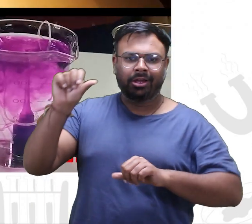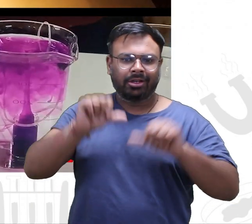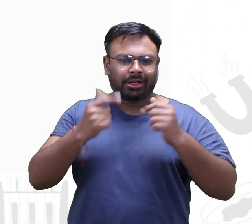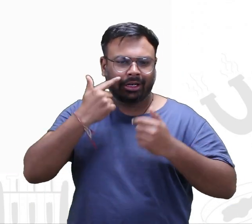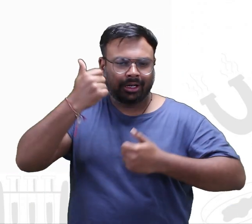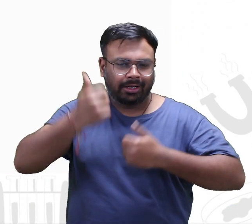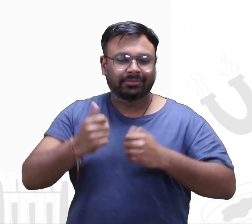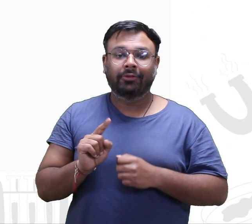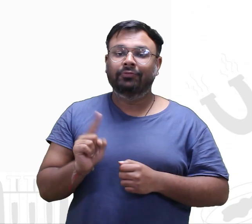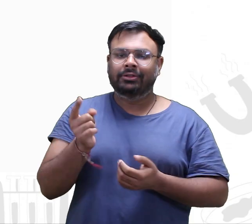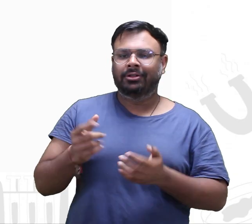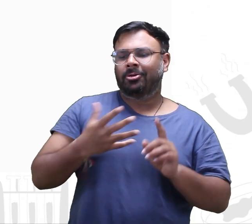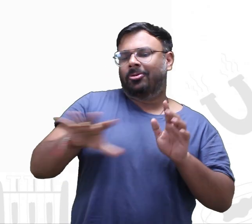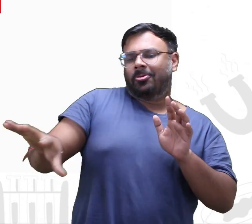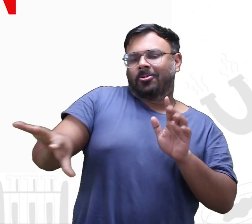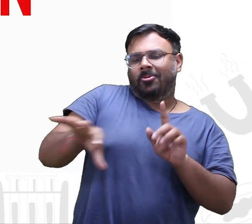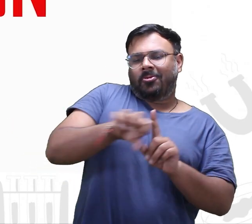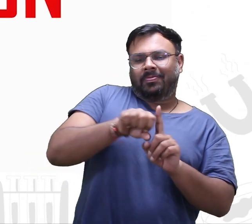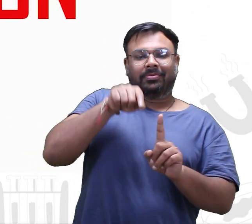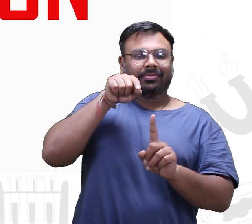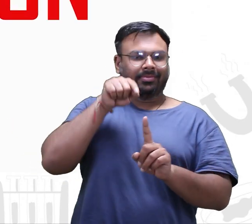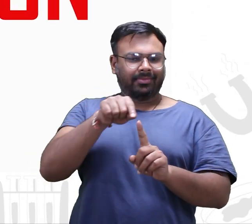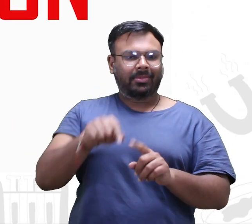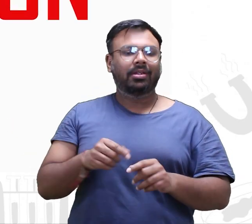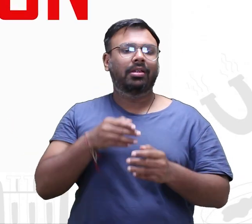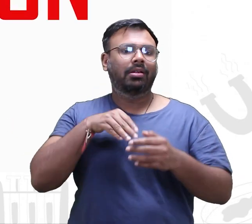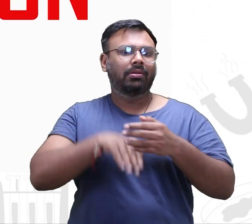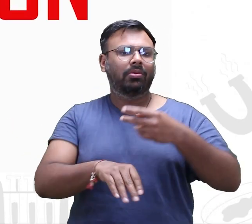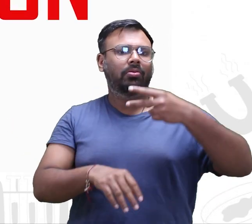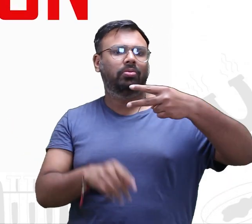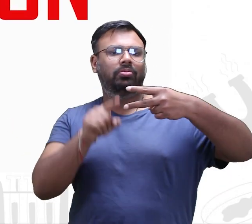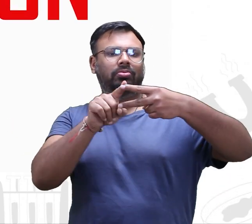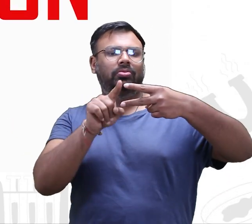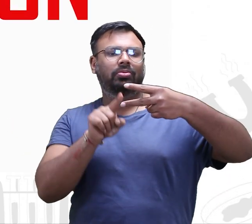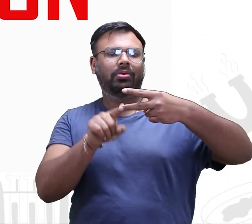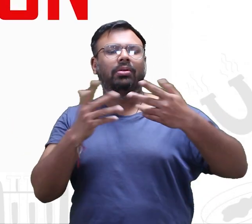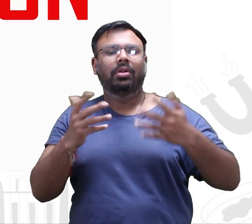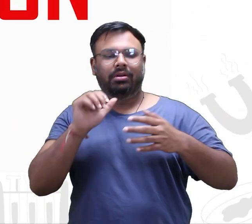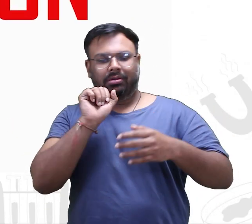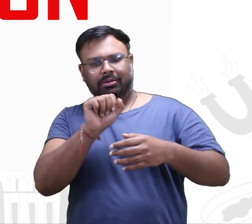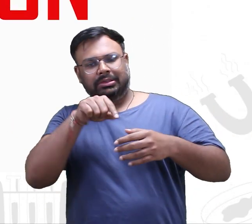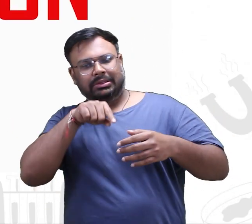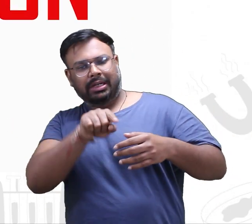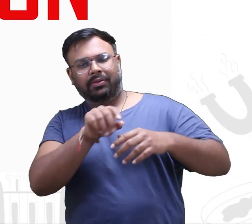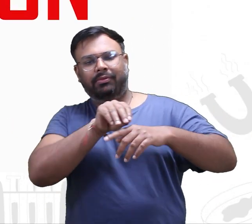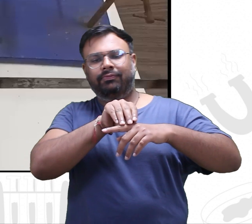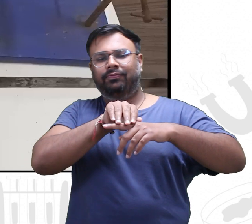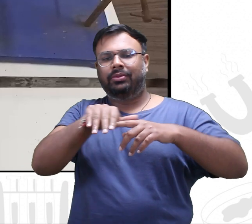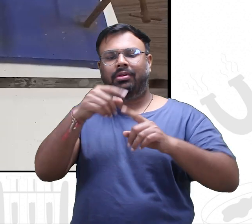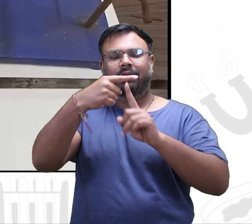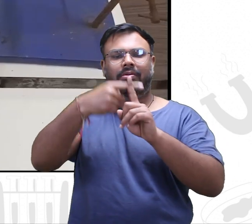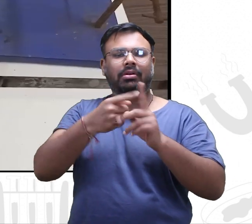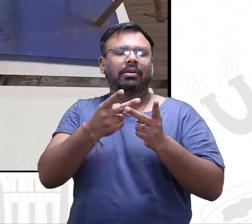radiation. Conduction is the mechanism of transfer of heat between two adjacent parts of a body because of their temperature difference.